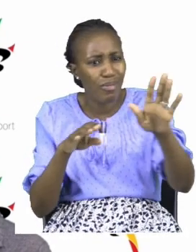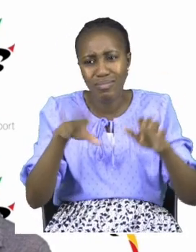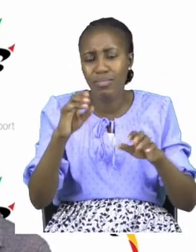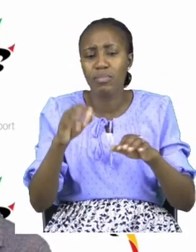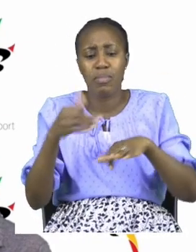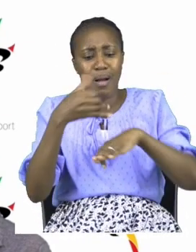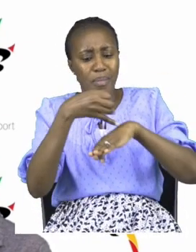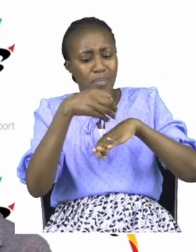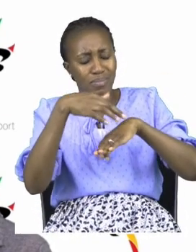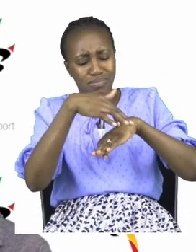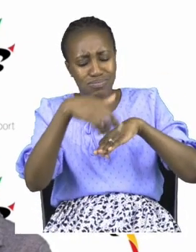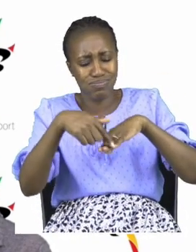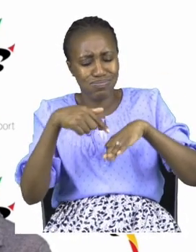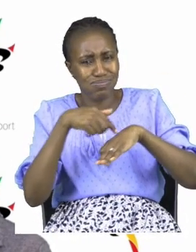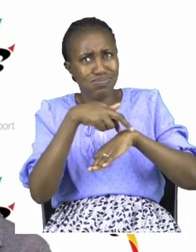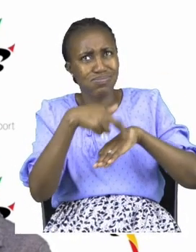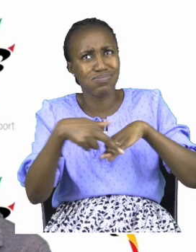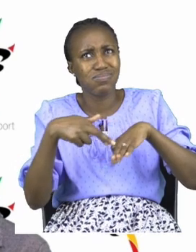Namibia.